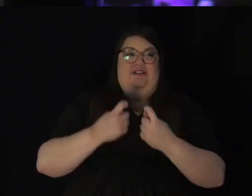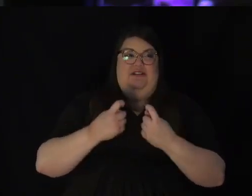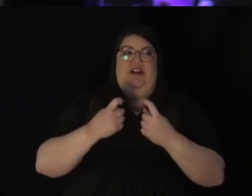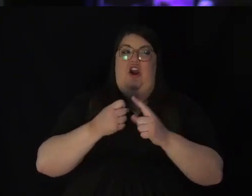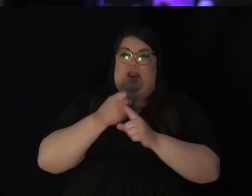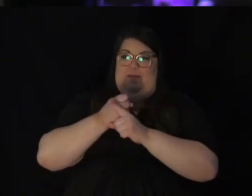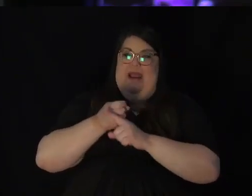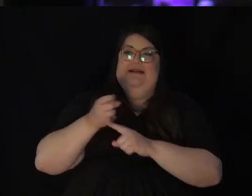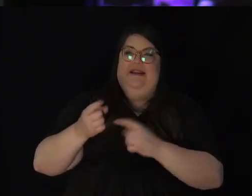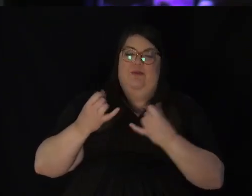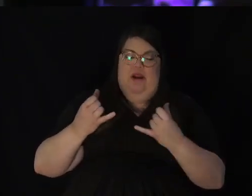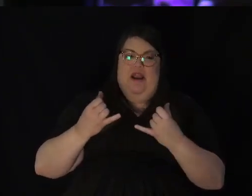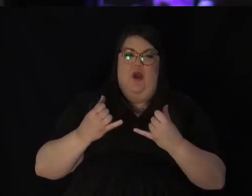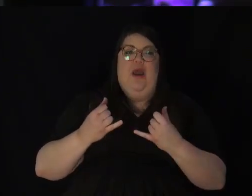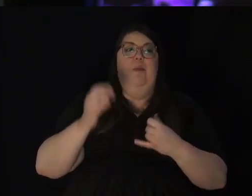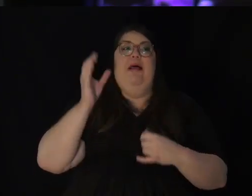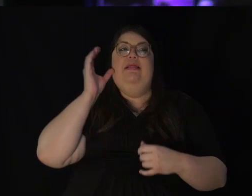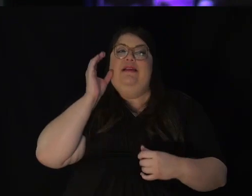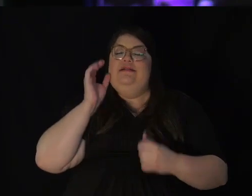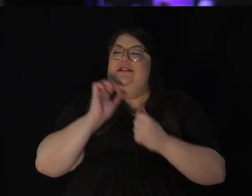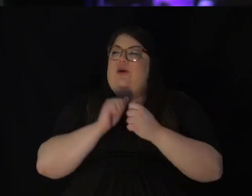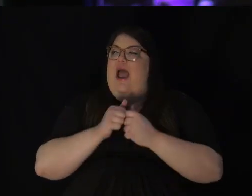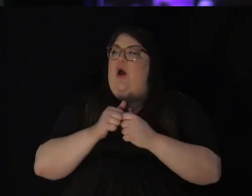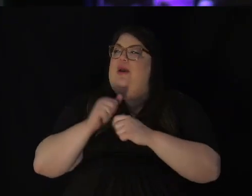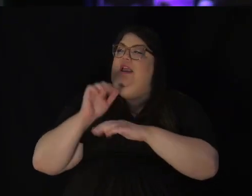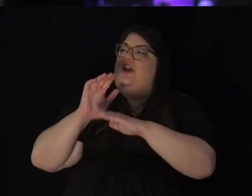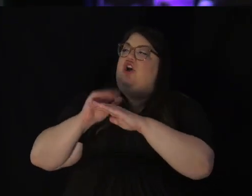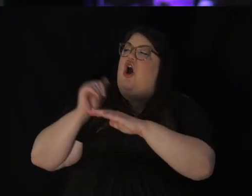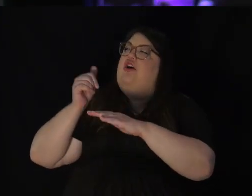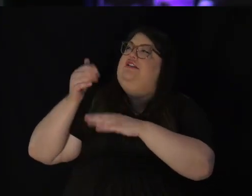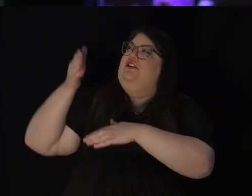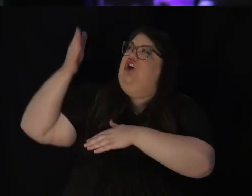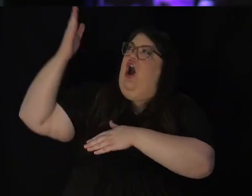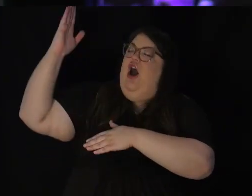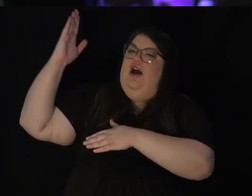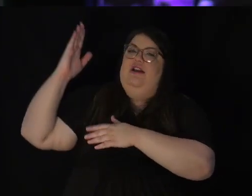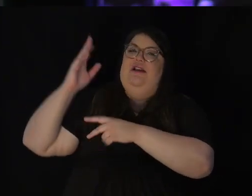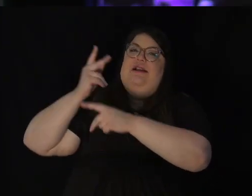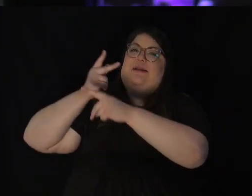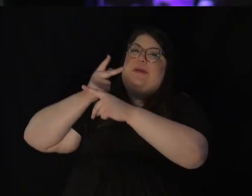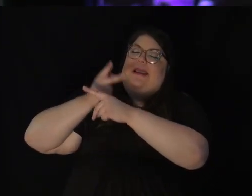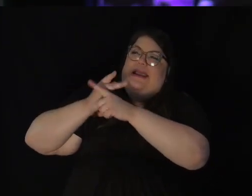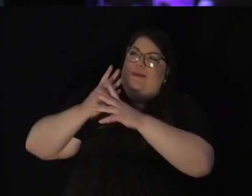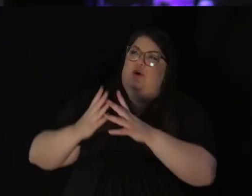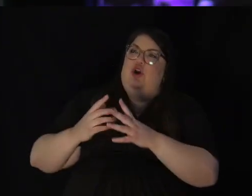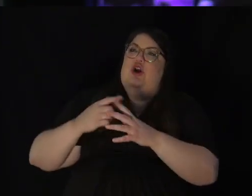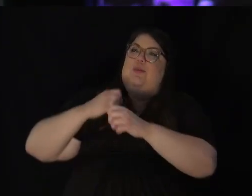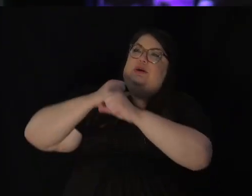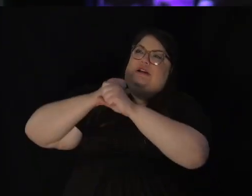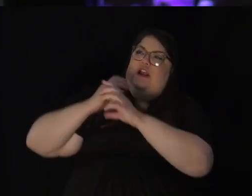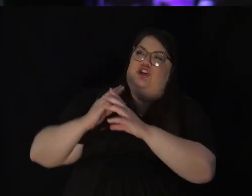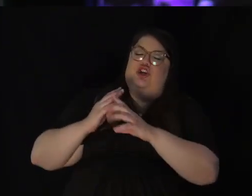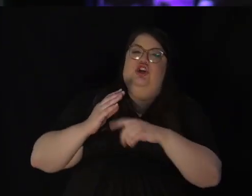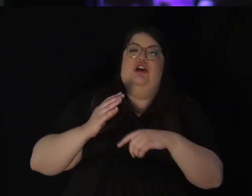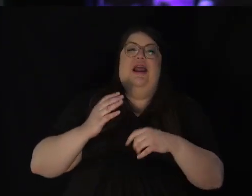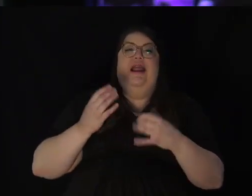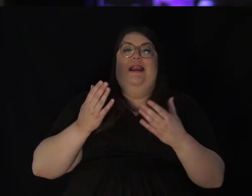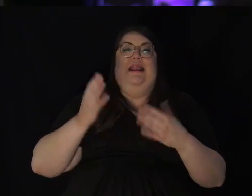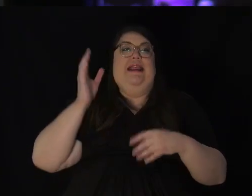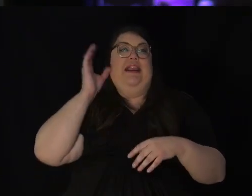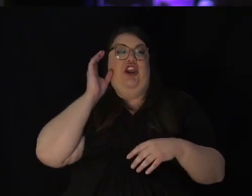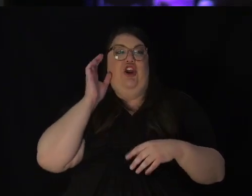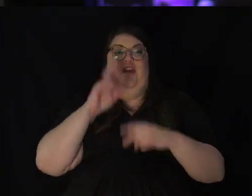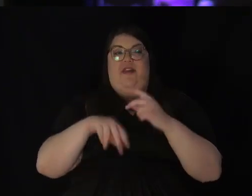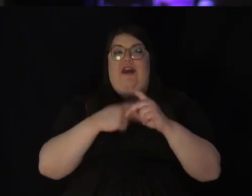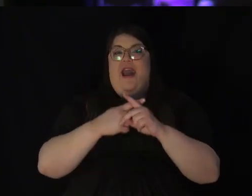listen to how he calls out to God, his keeper and his protector, and then hear the